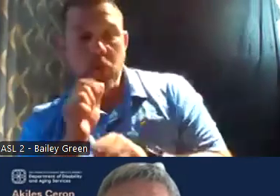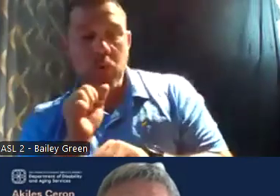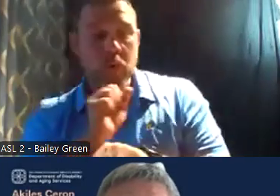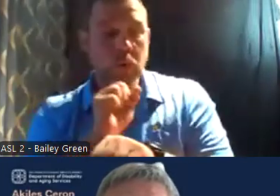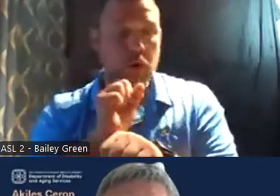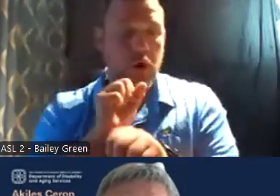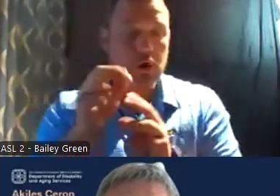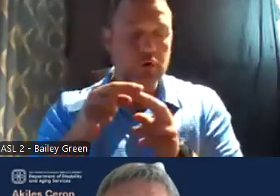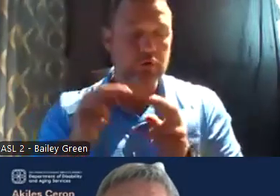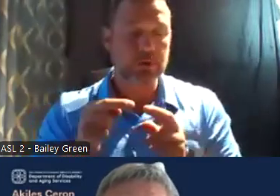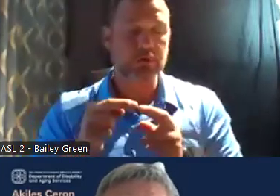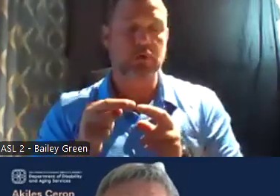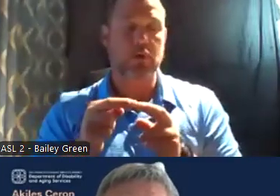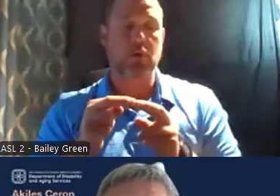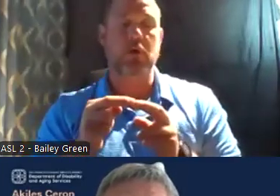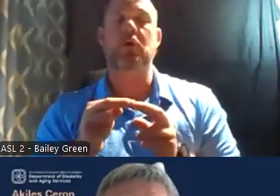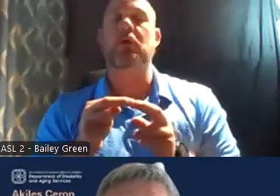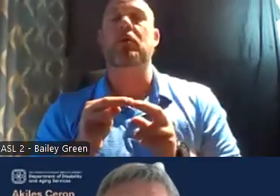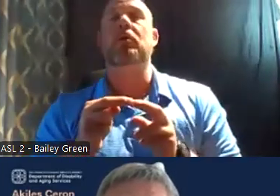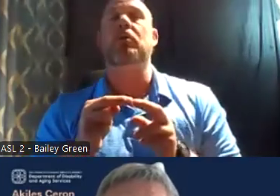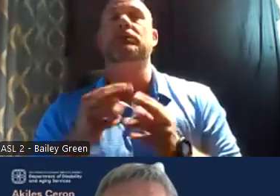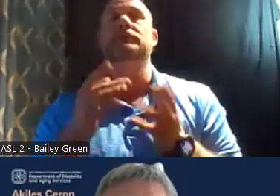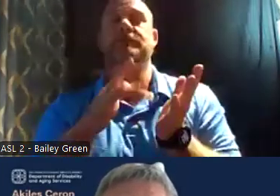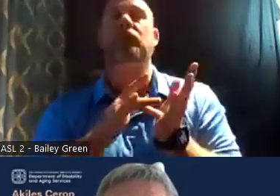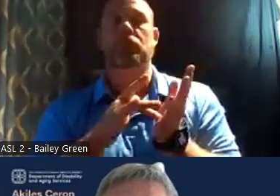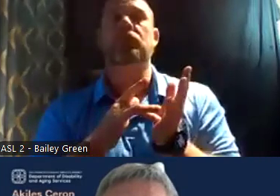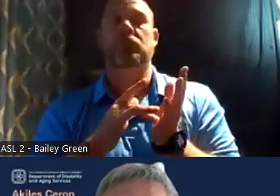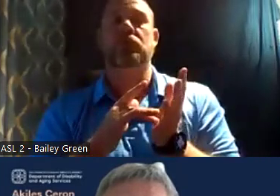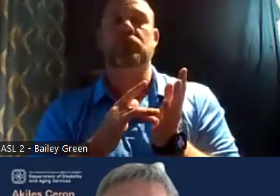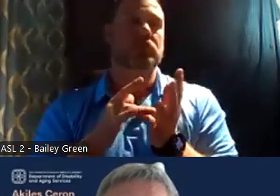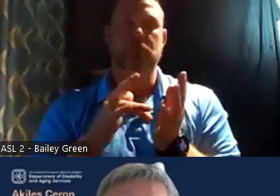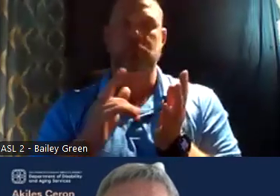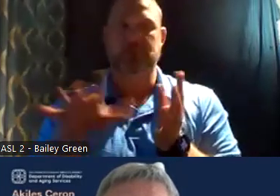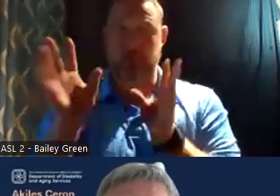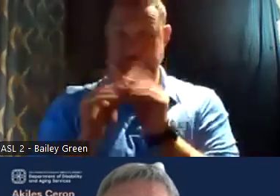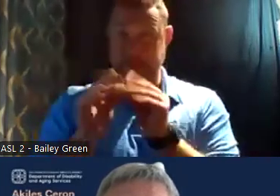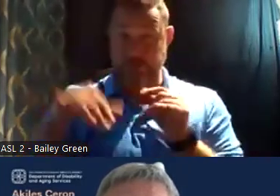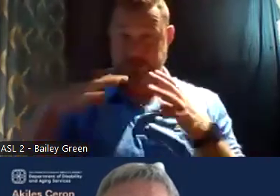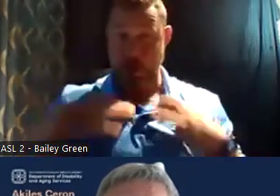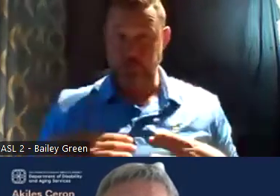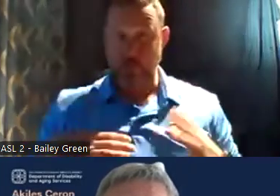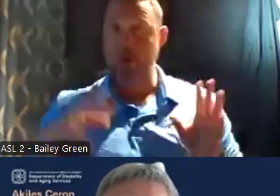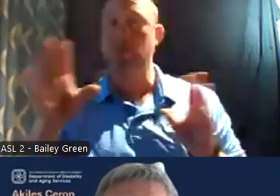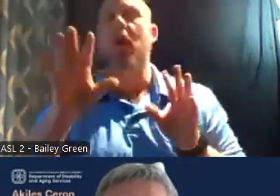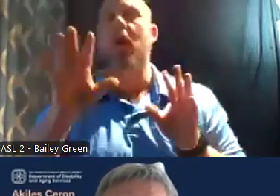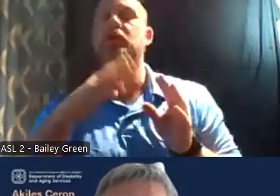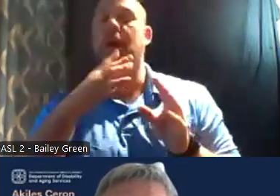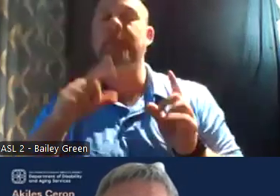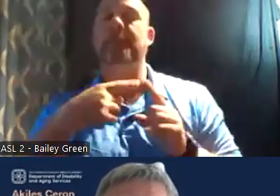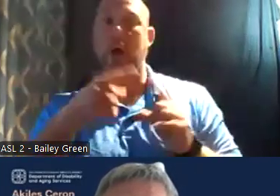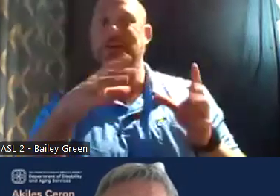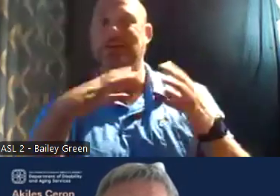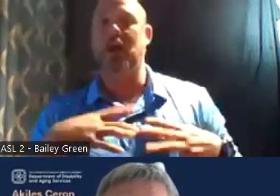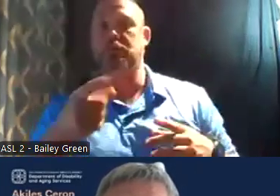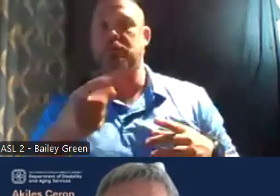regional centers currently. um Vivian, Sorry, you mean on this council? I'm talking about on this council, like you mentioned